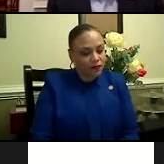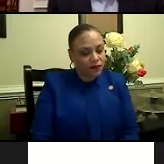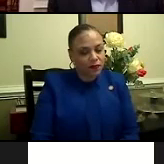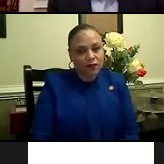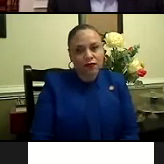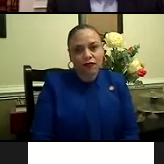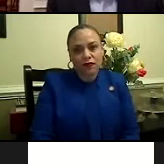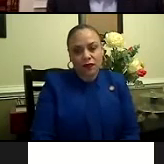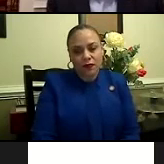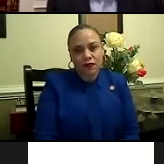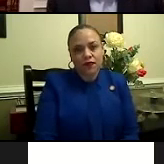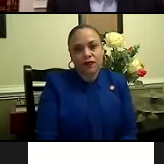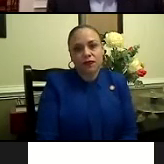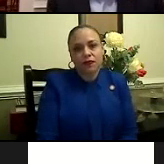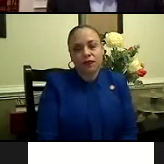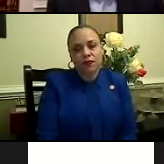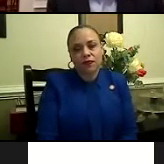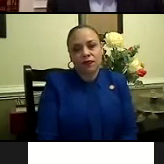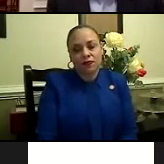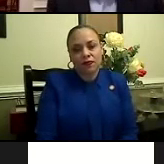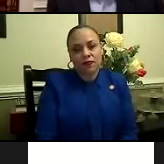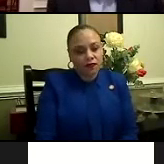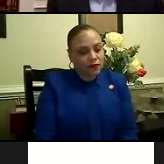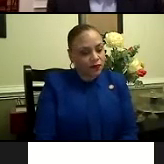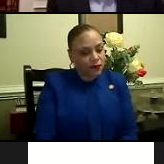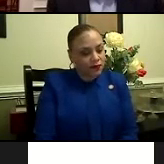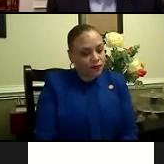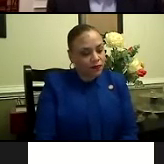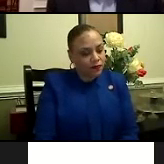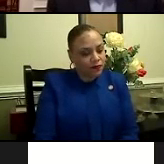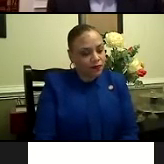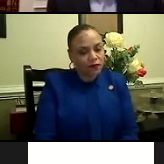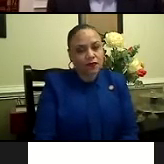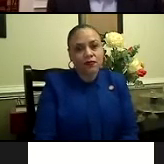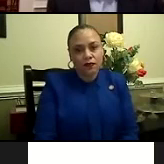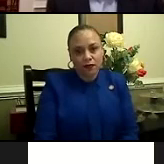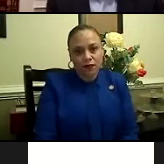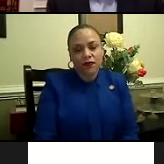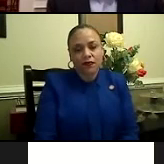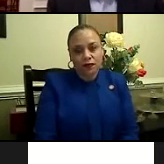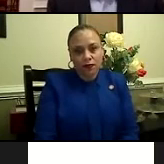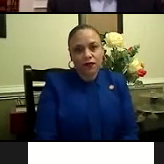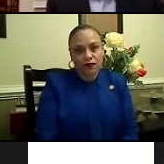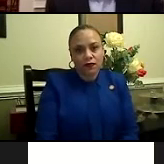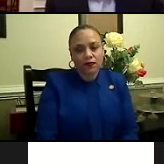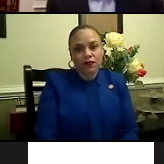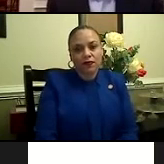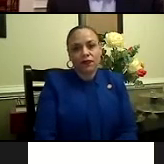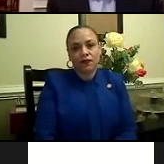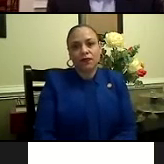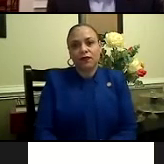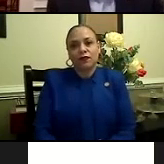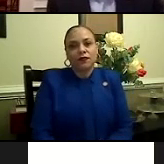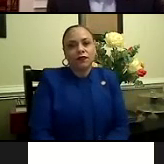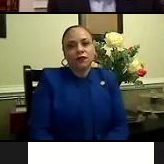again, they have just worked so hard, and we're blessed in Virginia to have so many folks that come to work every day and do what's in the best